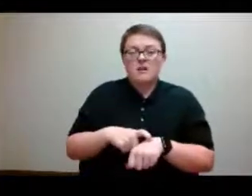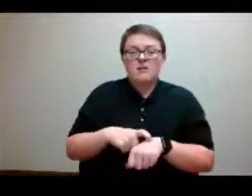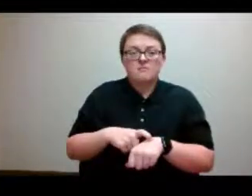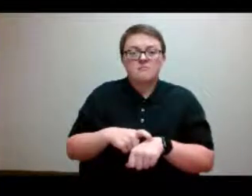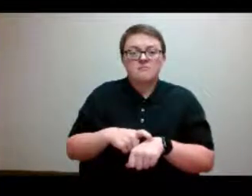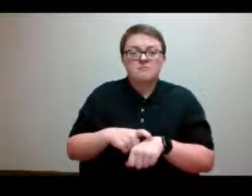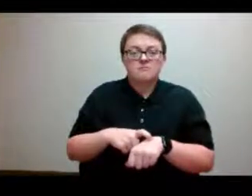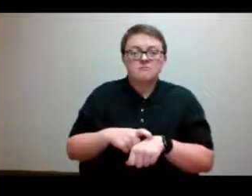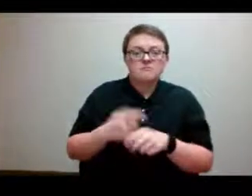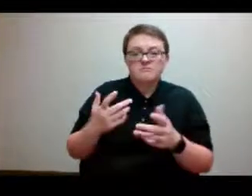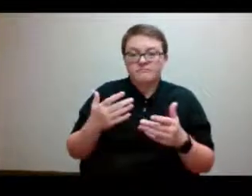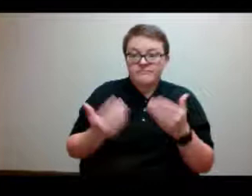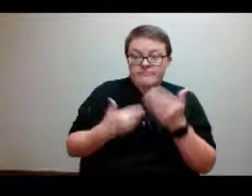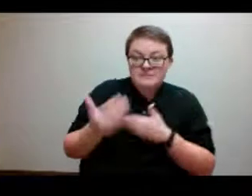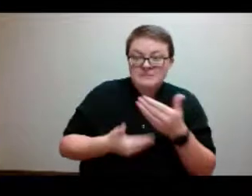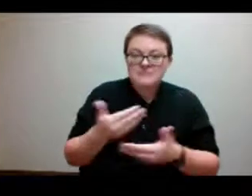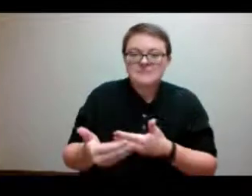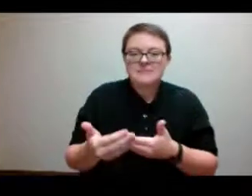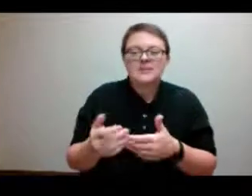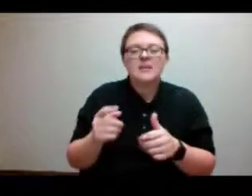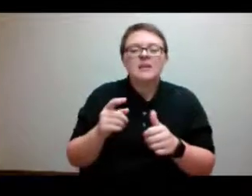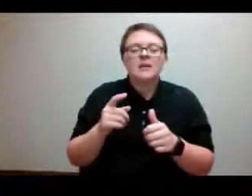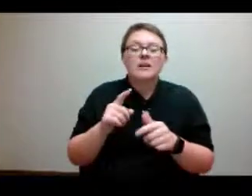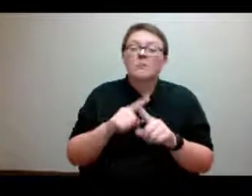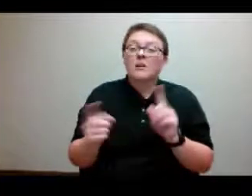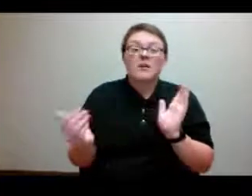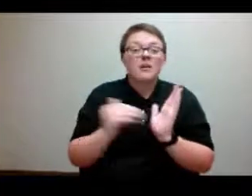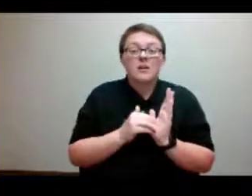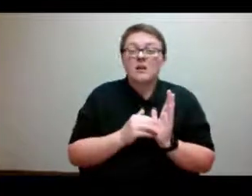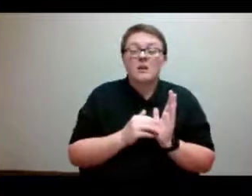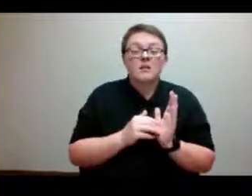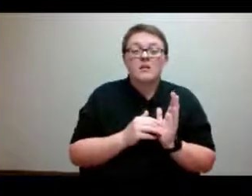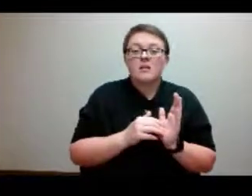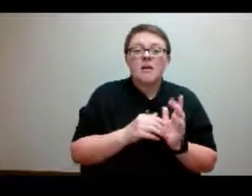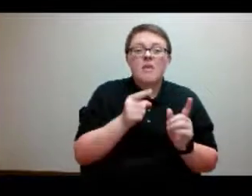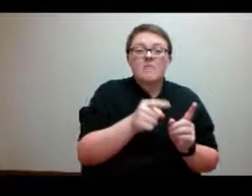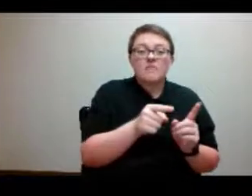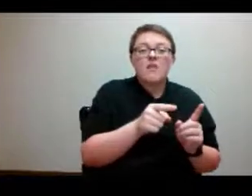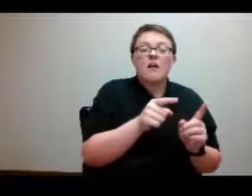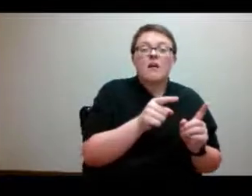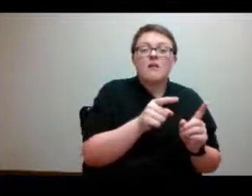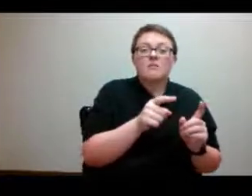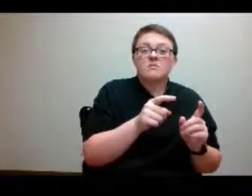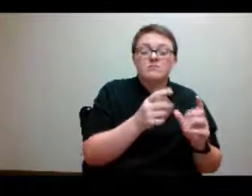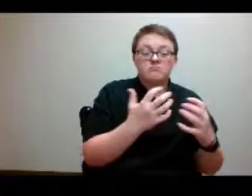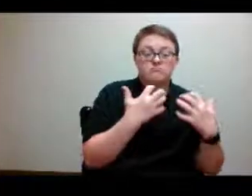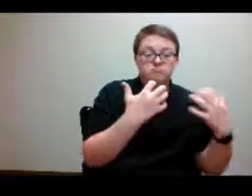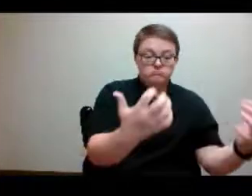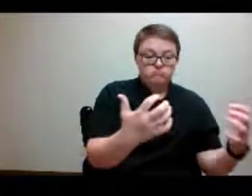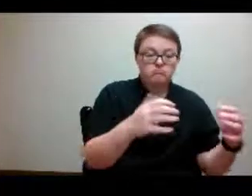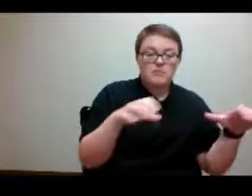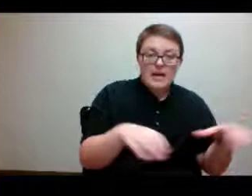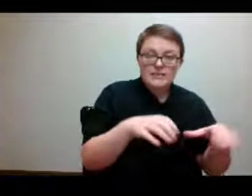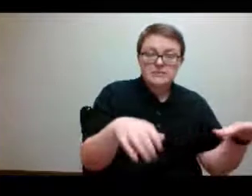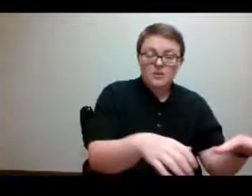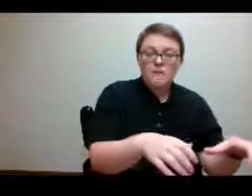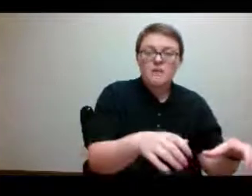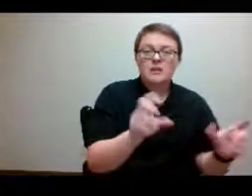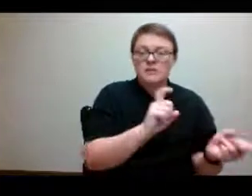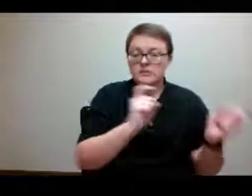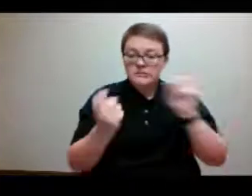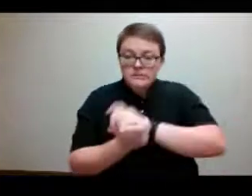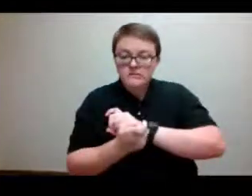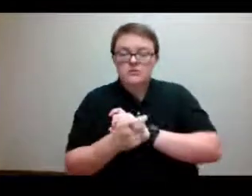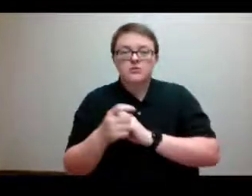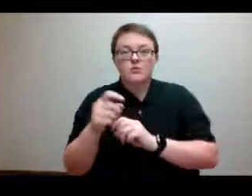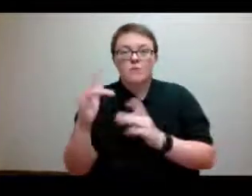know, and as I mentioned at the outset, this converting all these things to virtual activities is no small amount